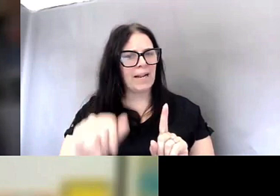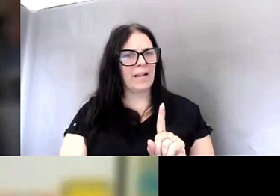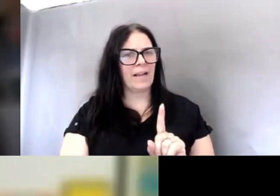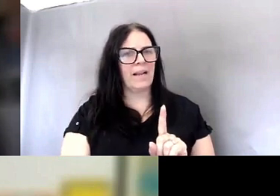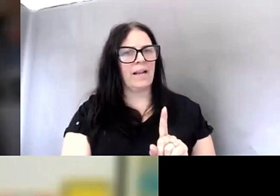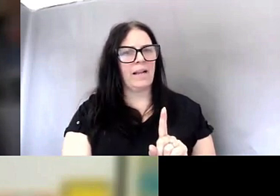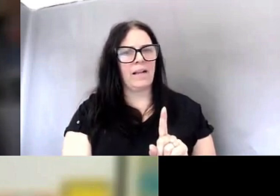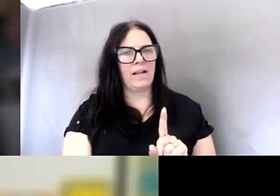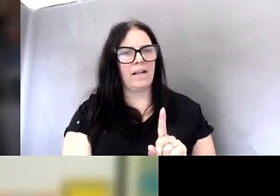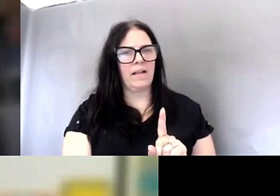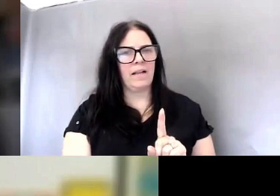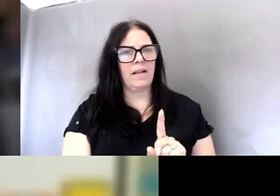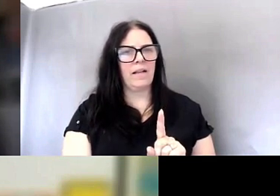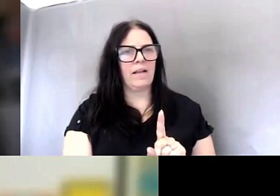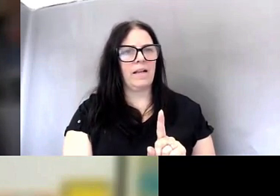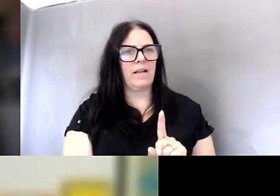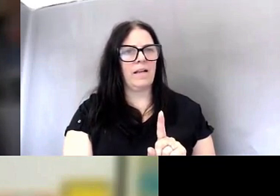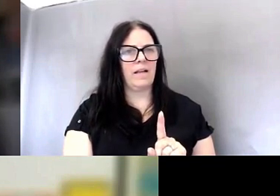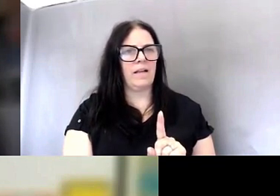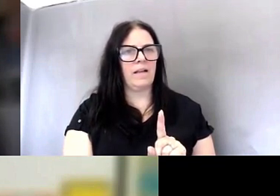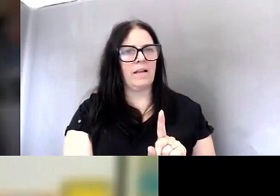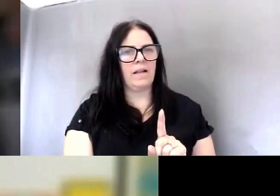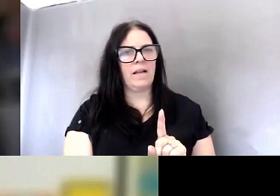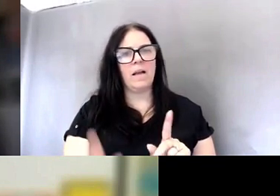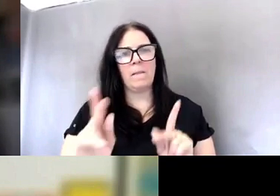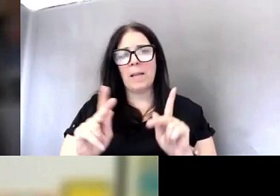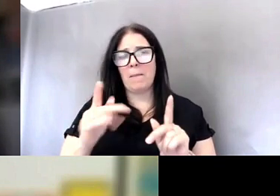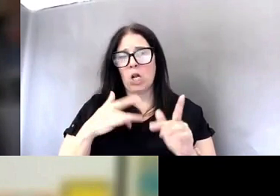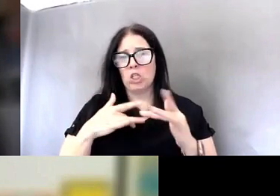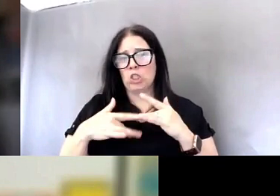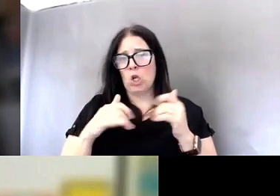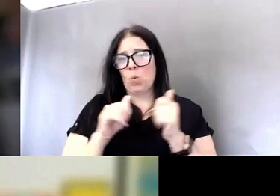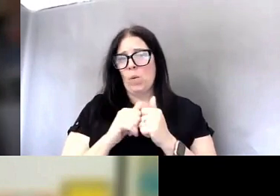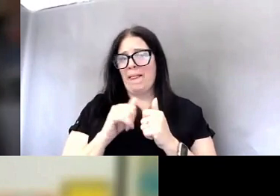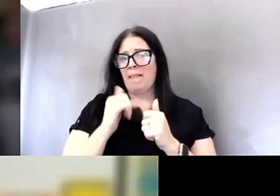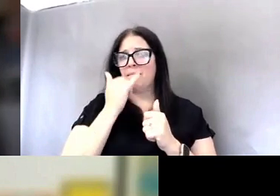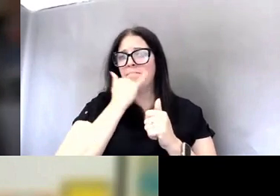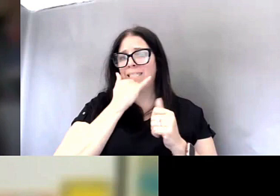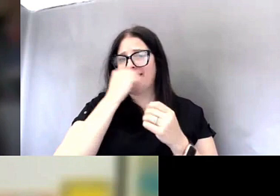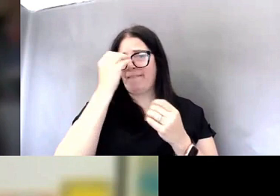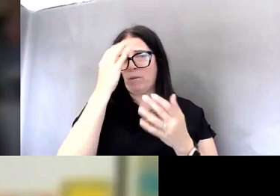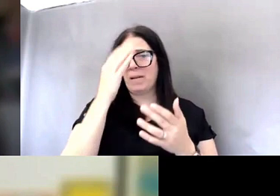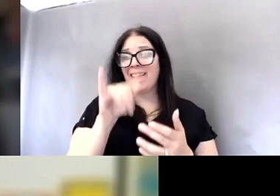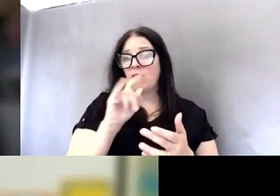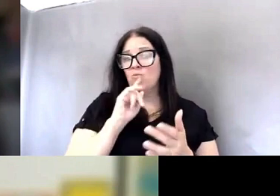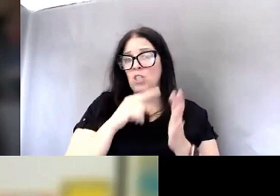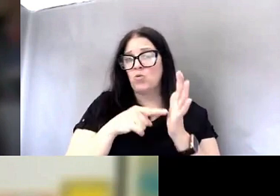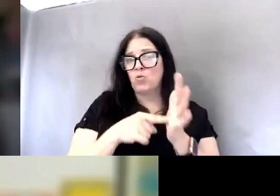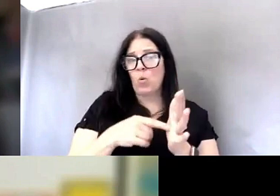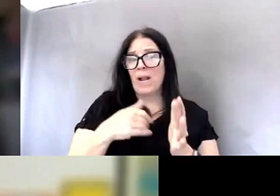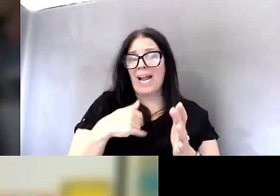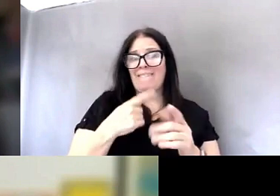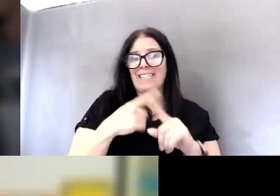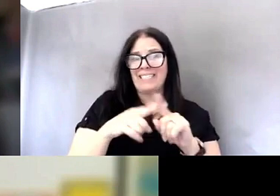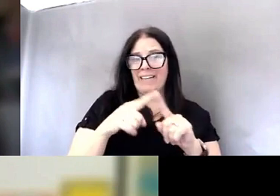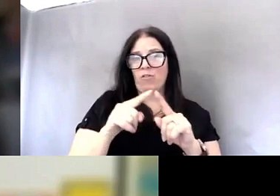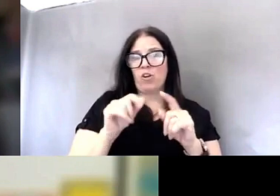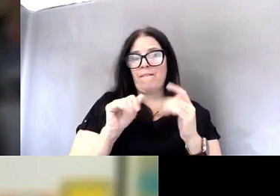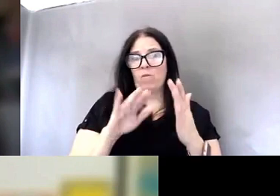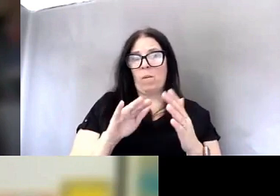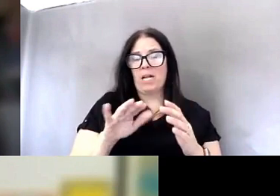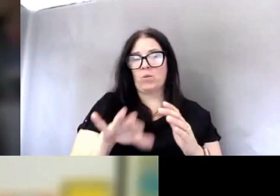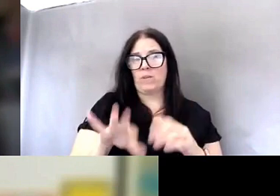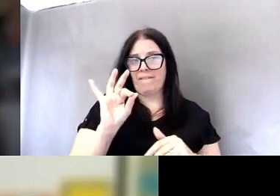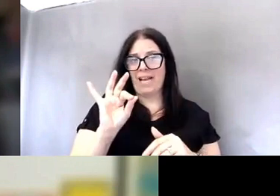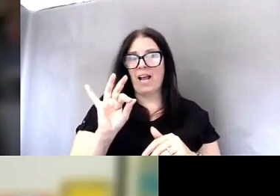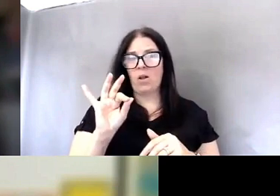also very concerned with misinformation. Actually, this is actually showing you, these are different formats we found.